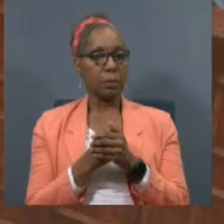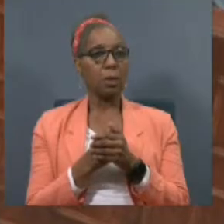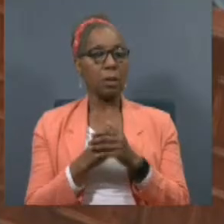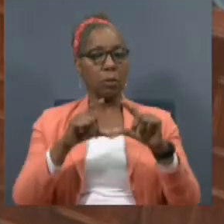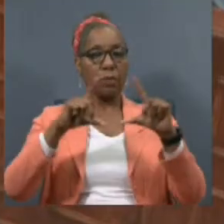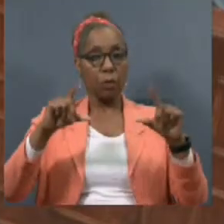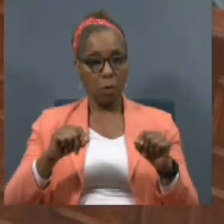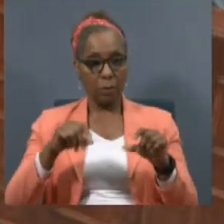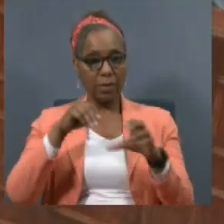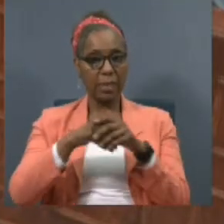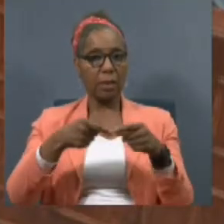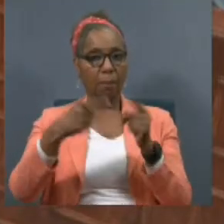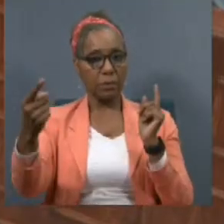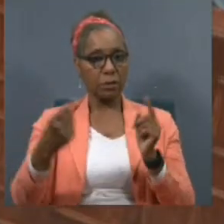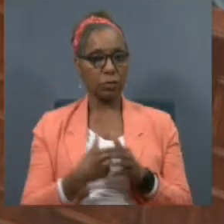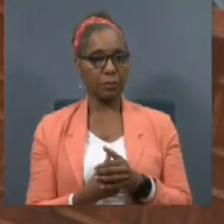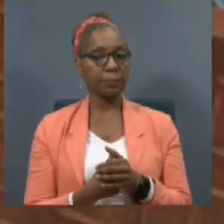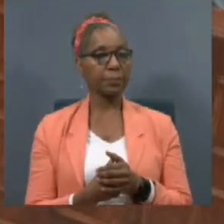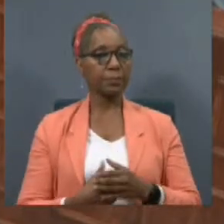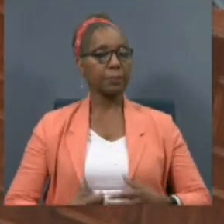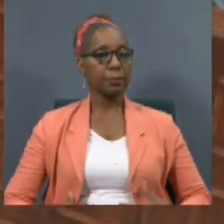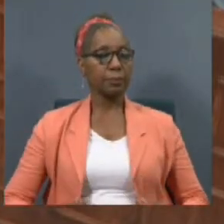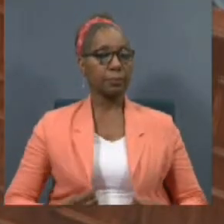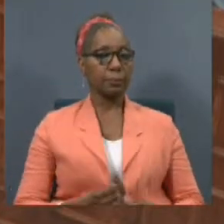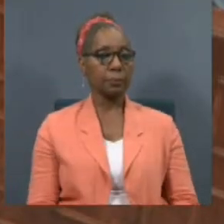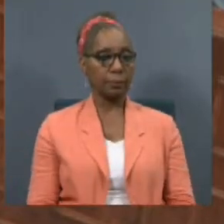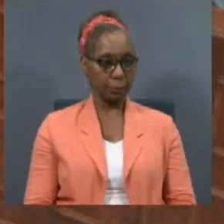cards in opposition.